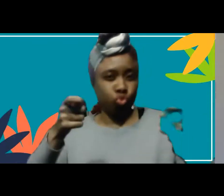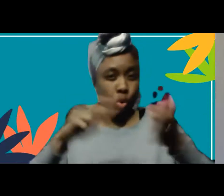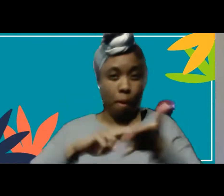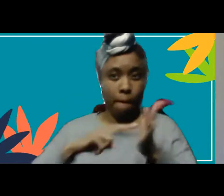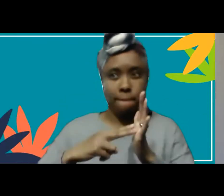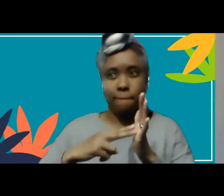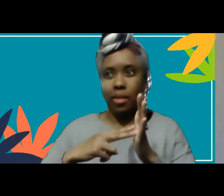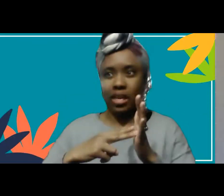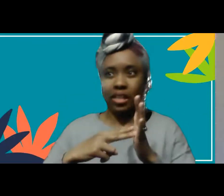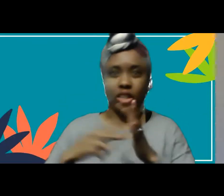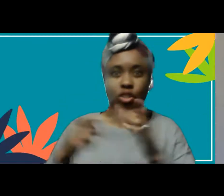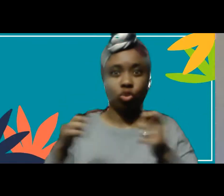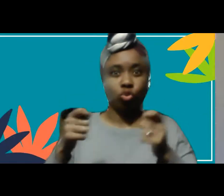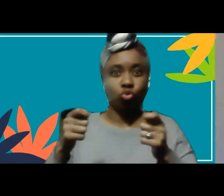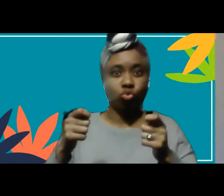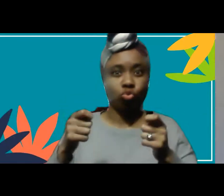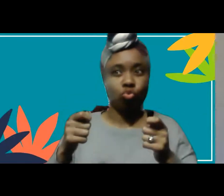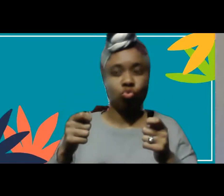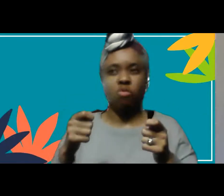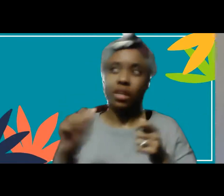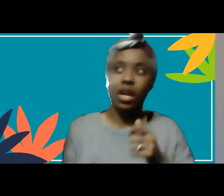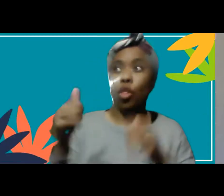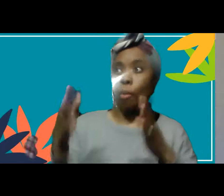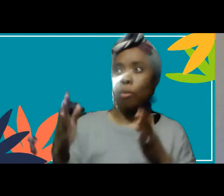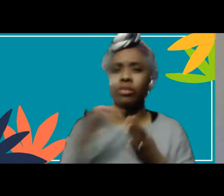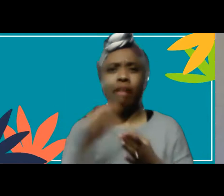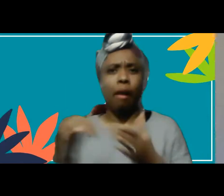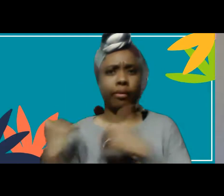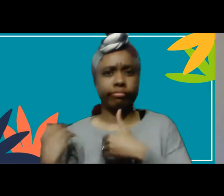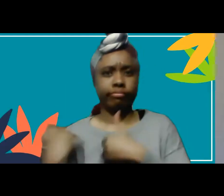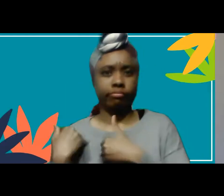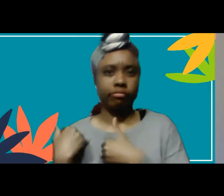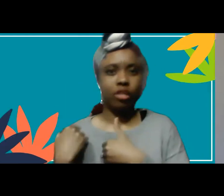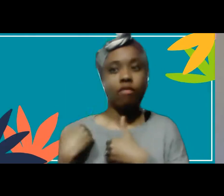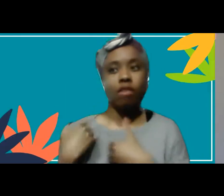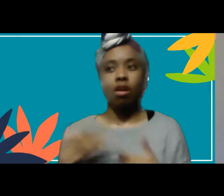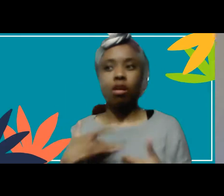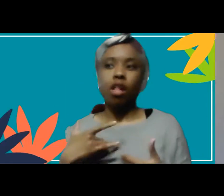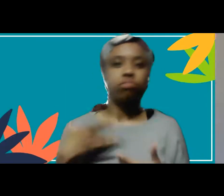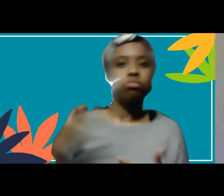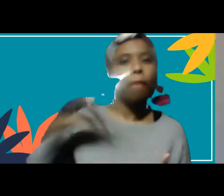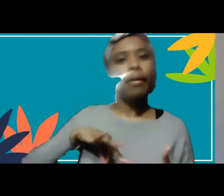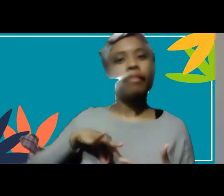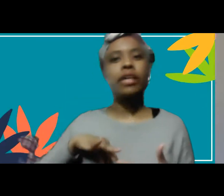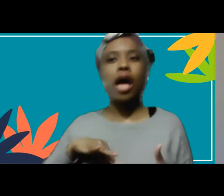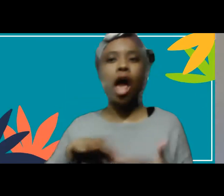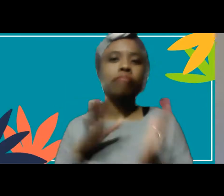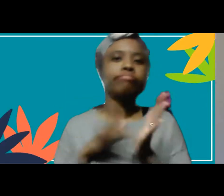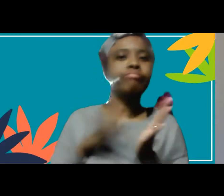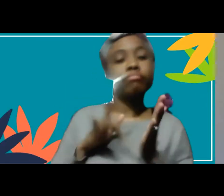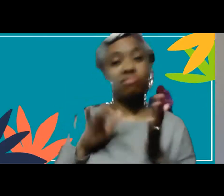never being accountable, and always feeling entitled to access. So for